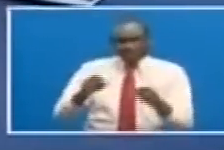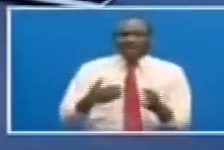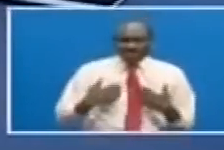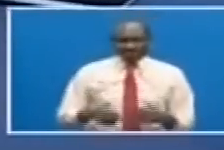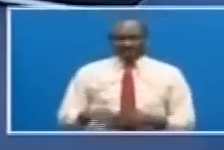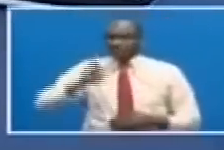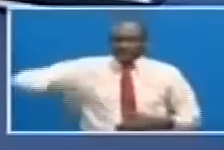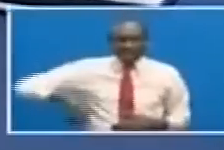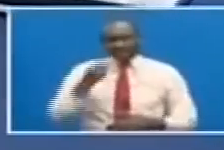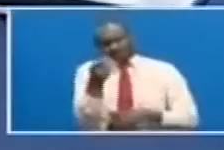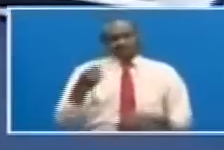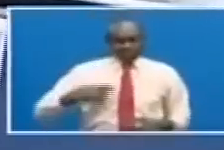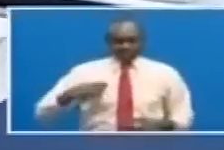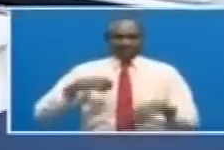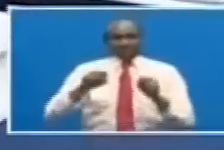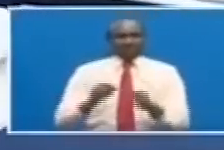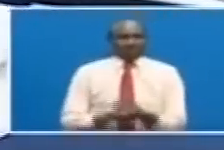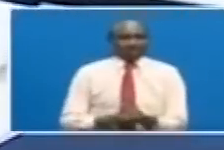Normal. You were late ahead because we came.